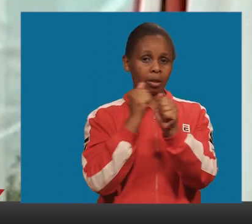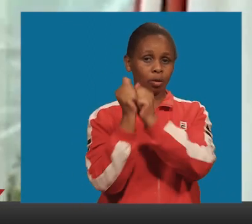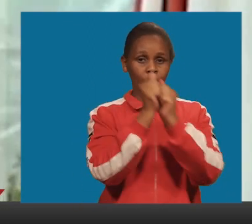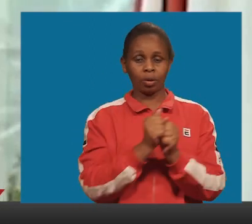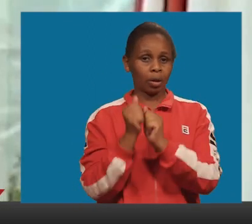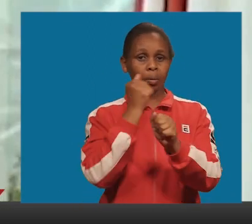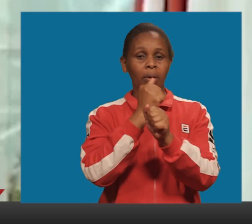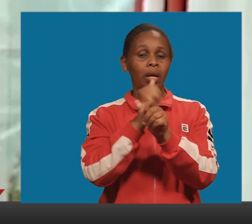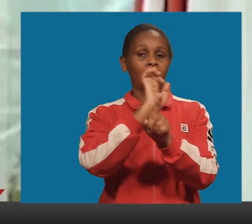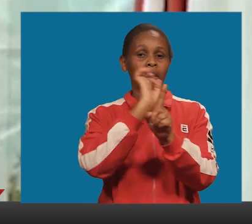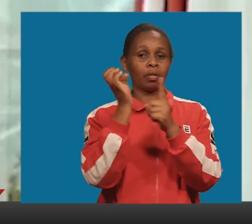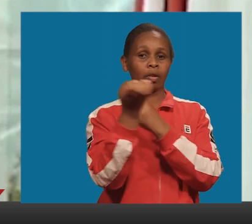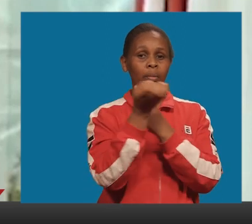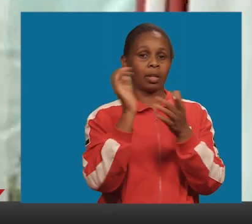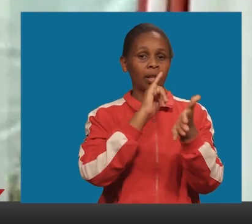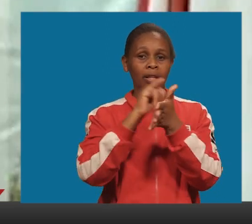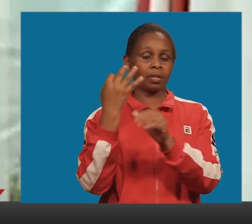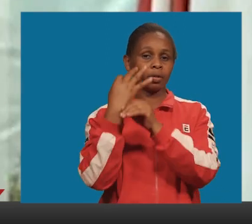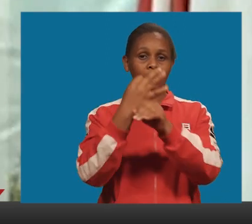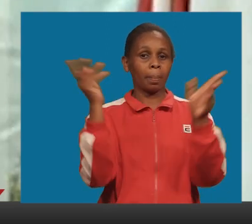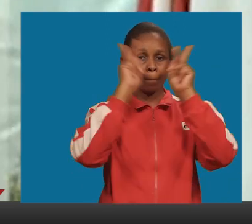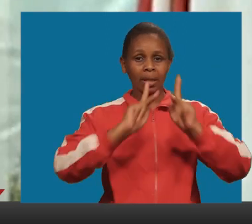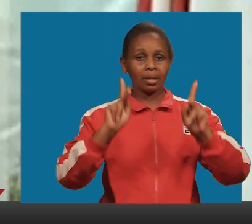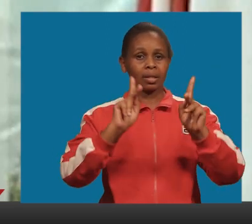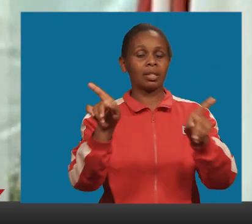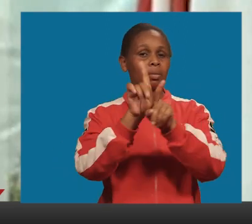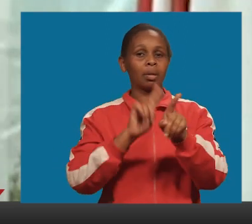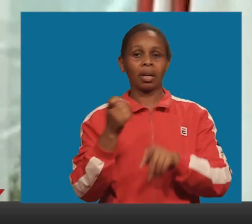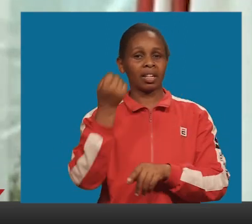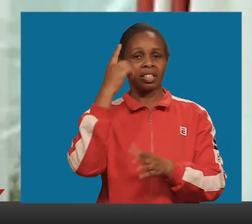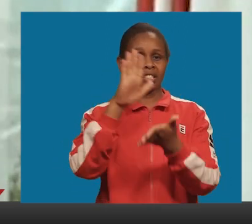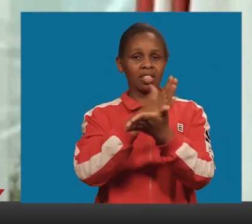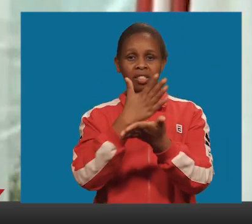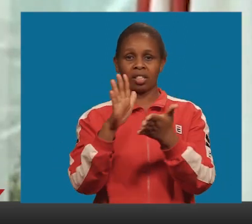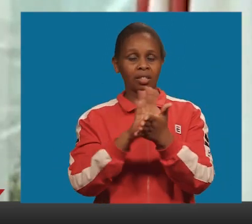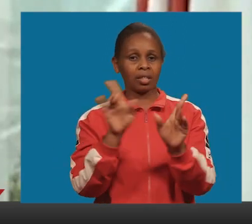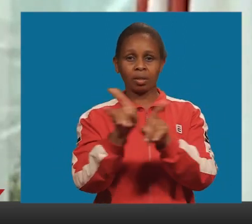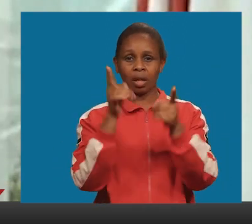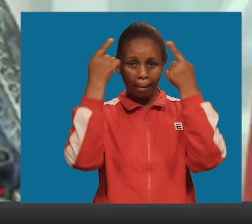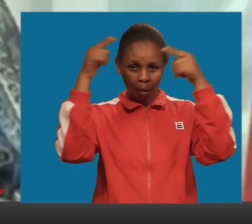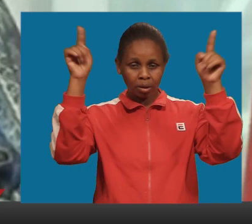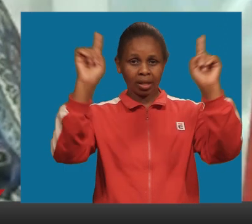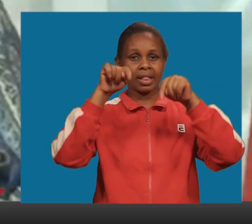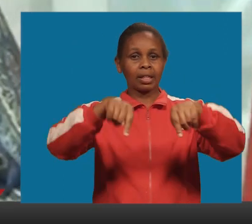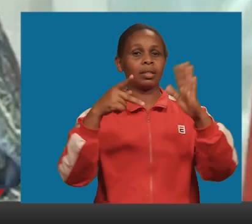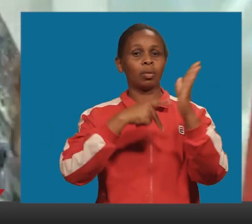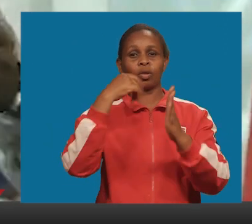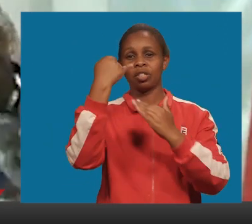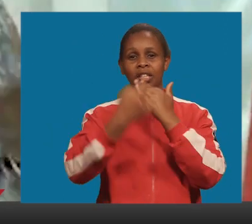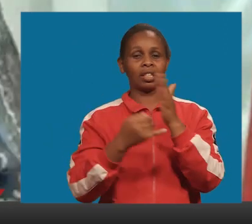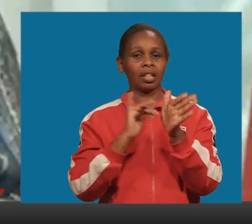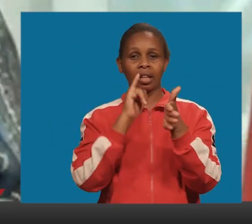together, we can create an environment that fosters peace, understanding, and shared prosperity. This